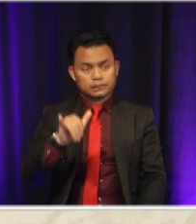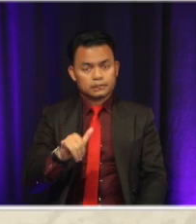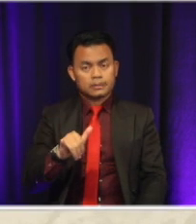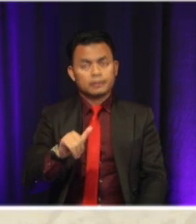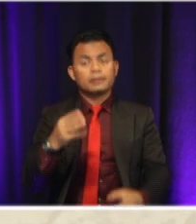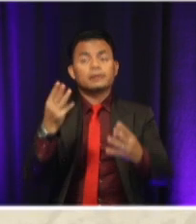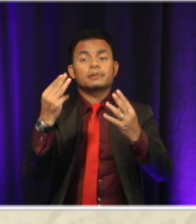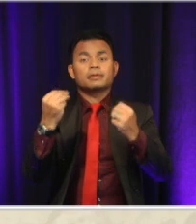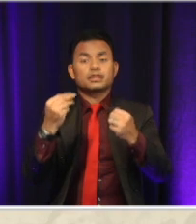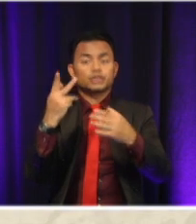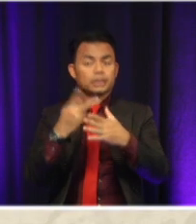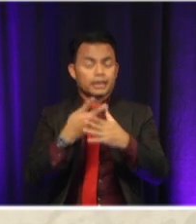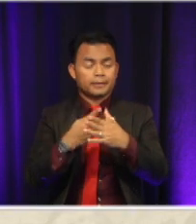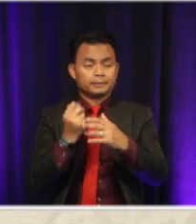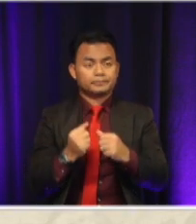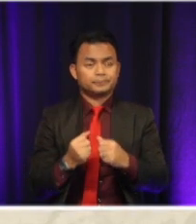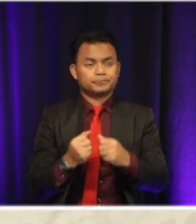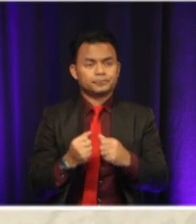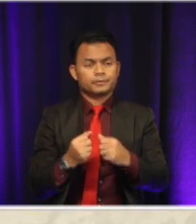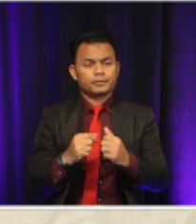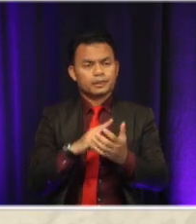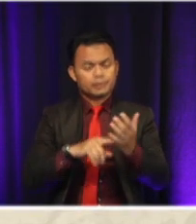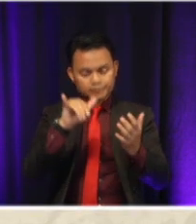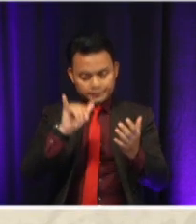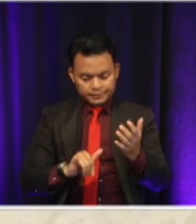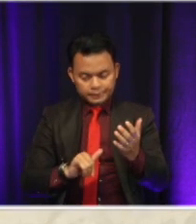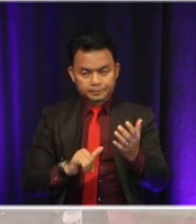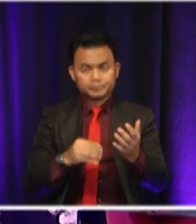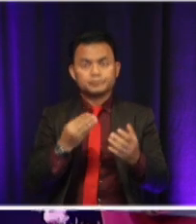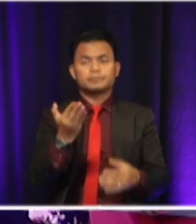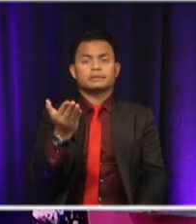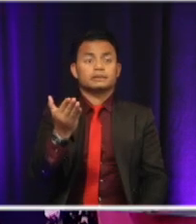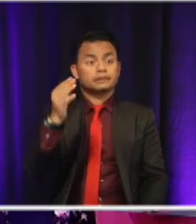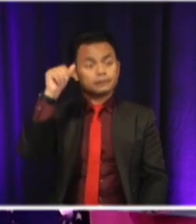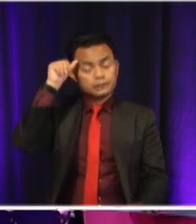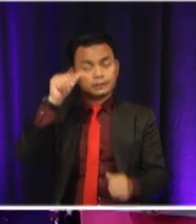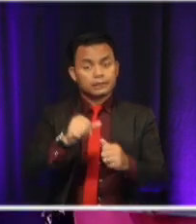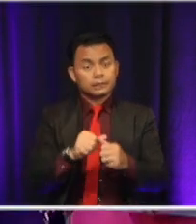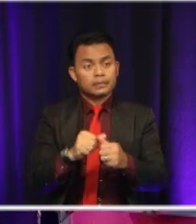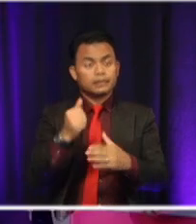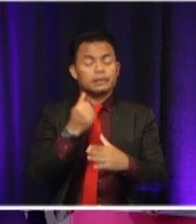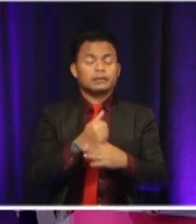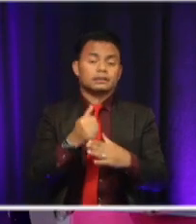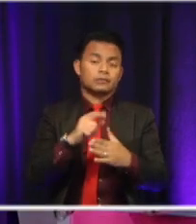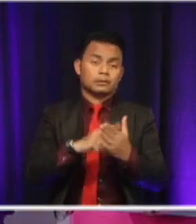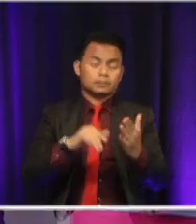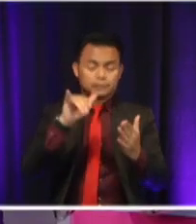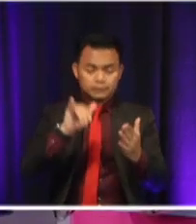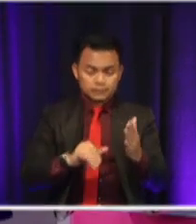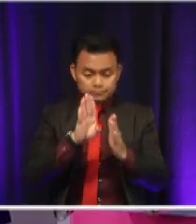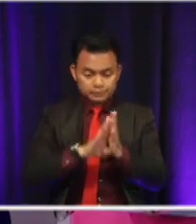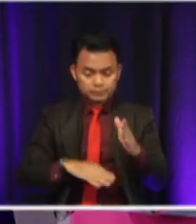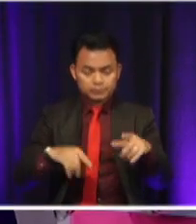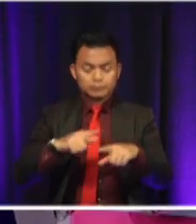remember or how much they know of events that have happened before, events that have happened after